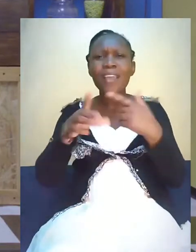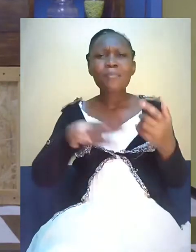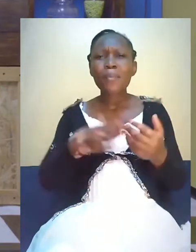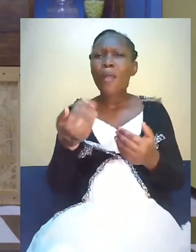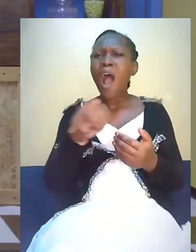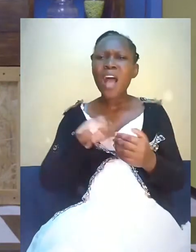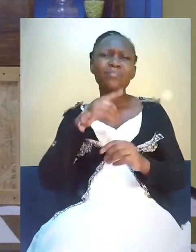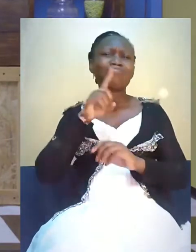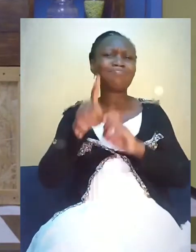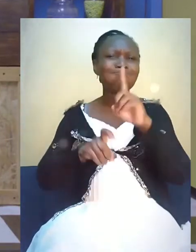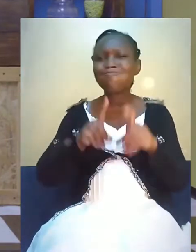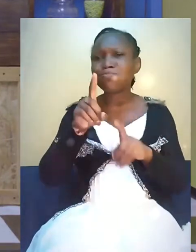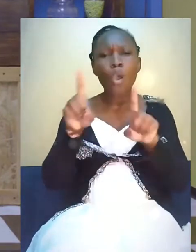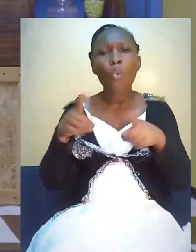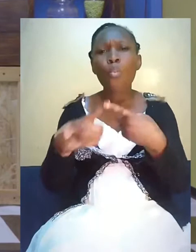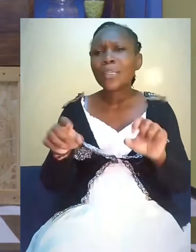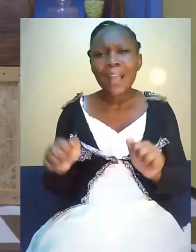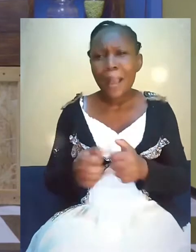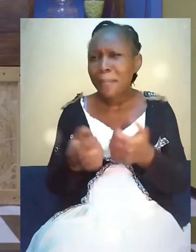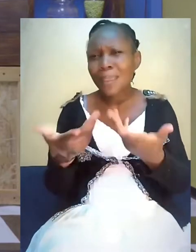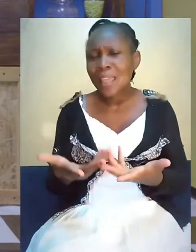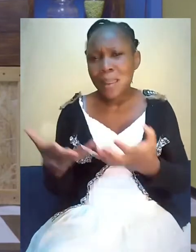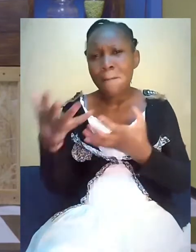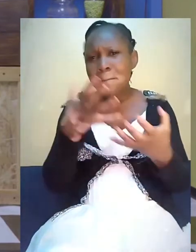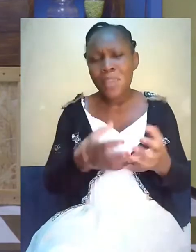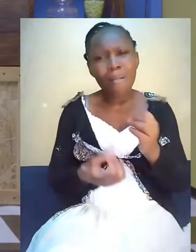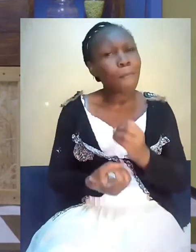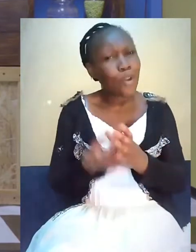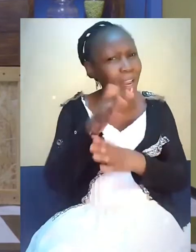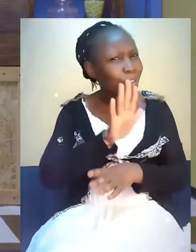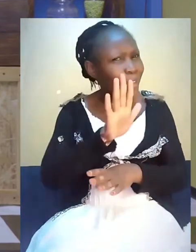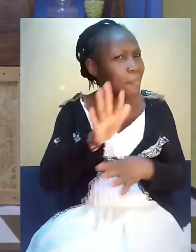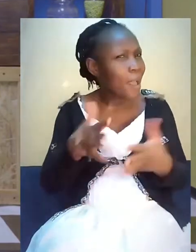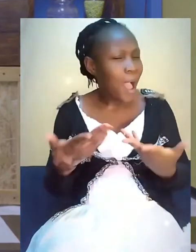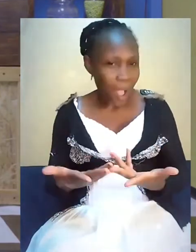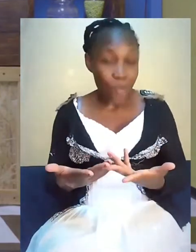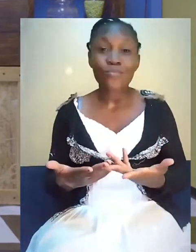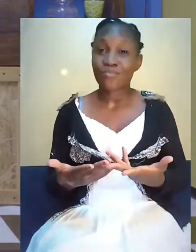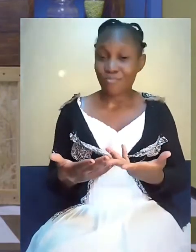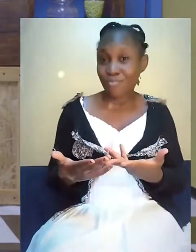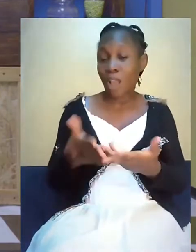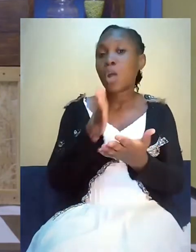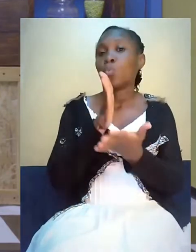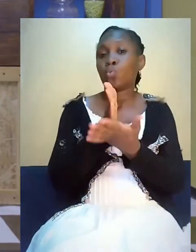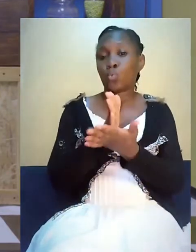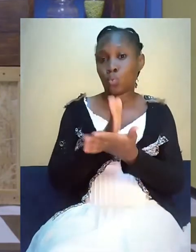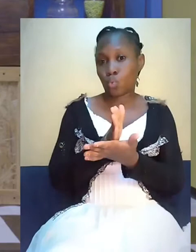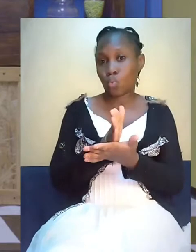with it? Are you going to give us any episode? And the answer has been a resounding yes all through. In fact, I've not